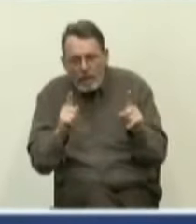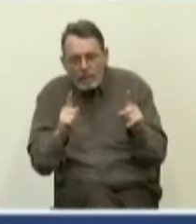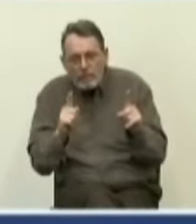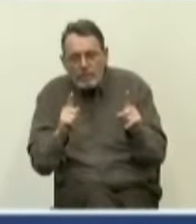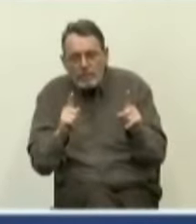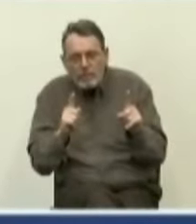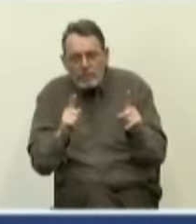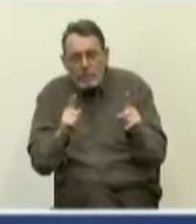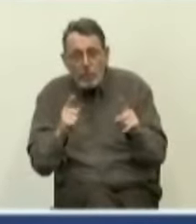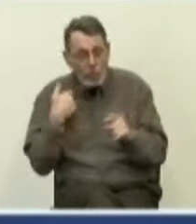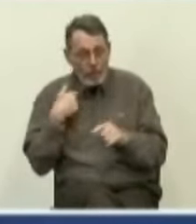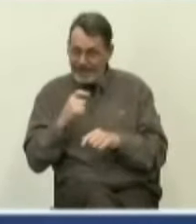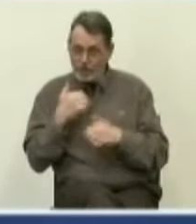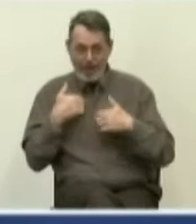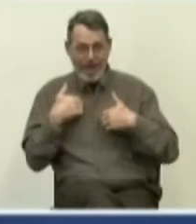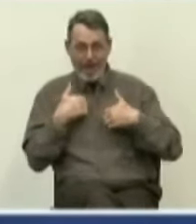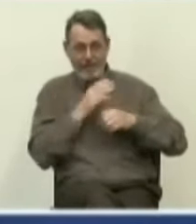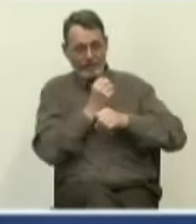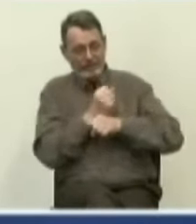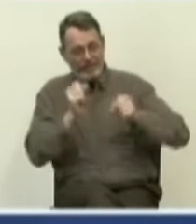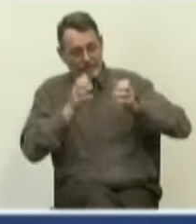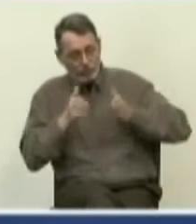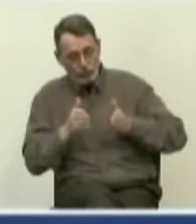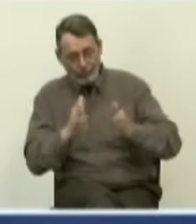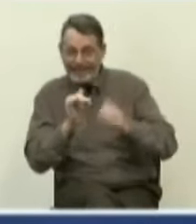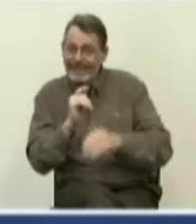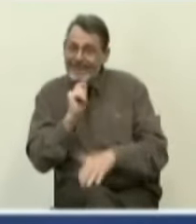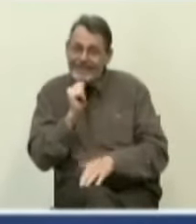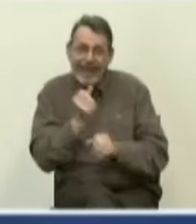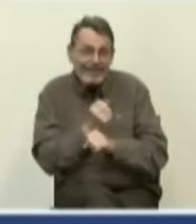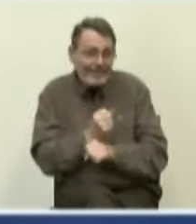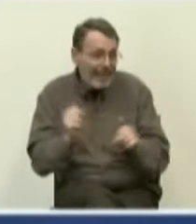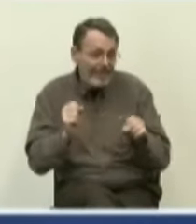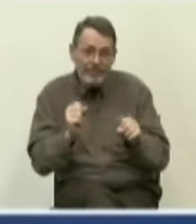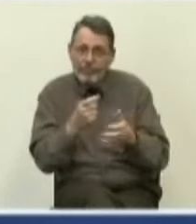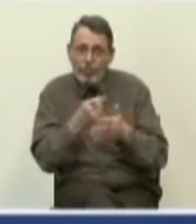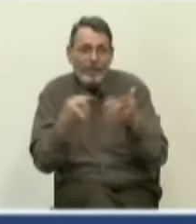streets need to be safe, and it's not safe with the stuff that's going on.